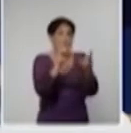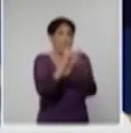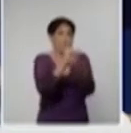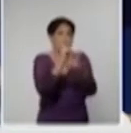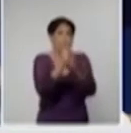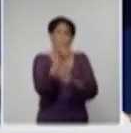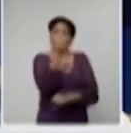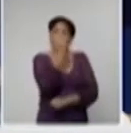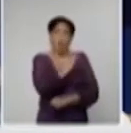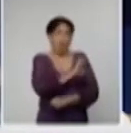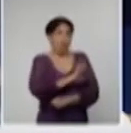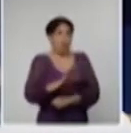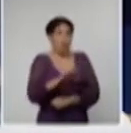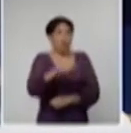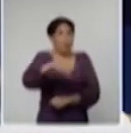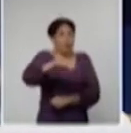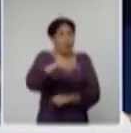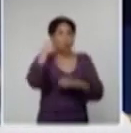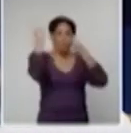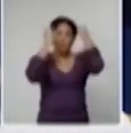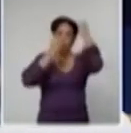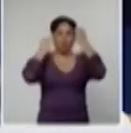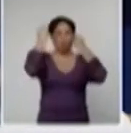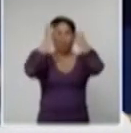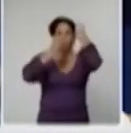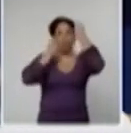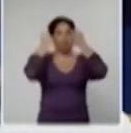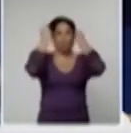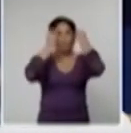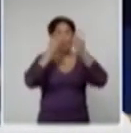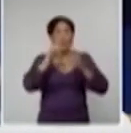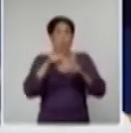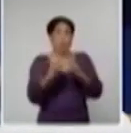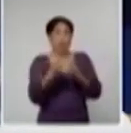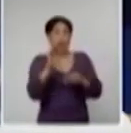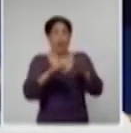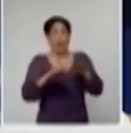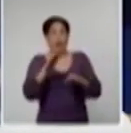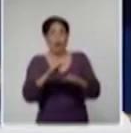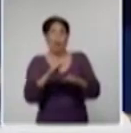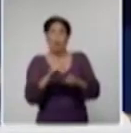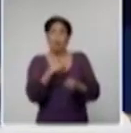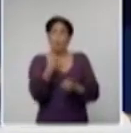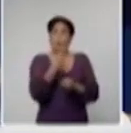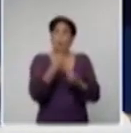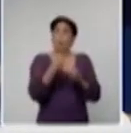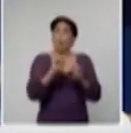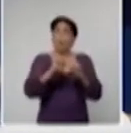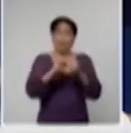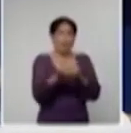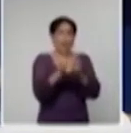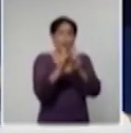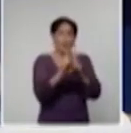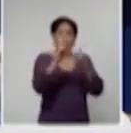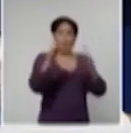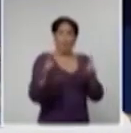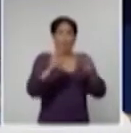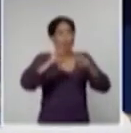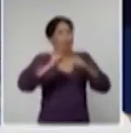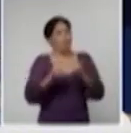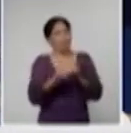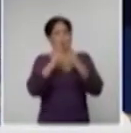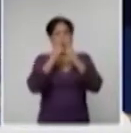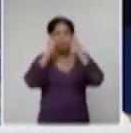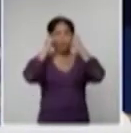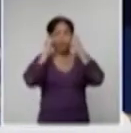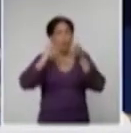of Havana. They are from the Cotorro municipality. 1 belongs to Mayabeque province from the municipality of San Jose de